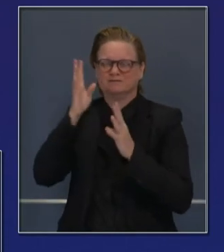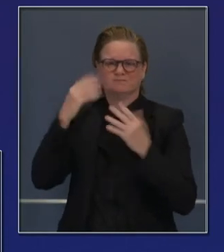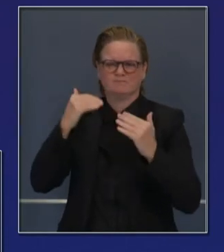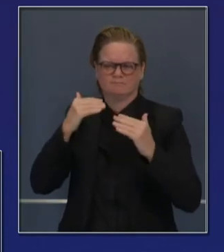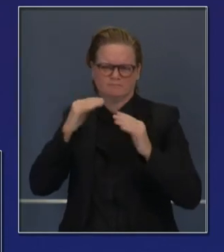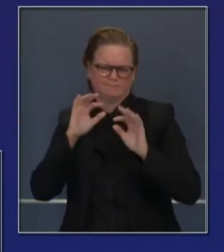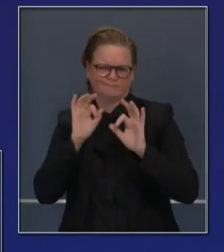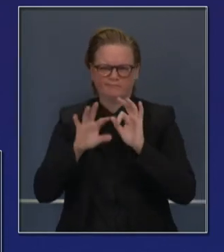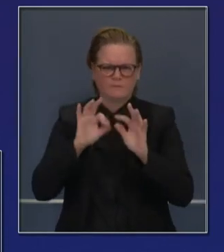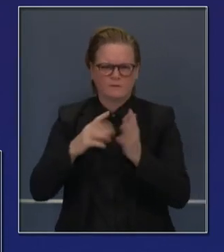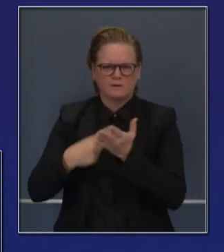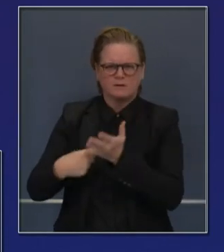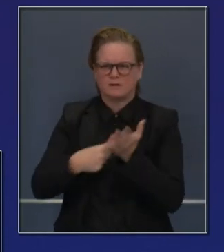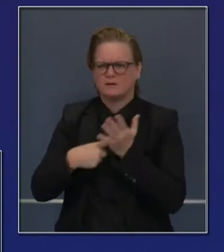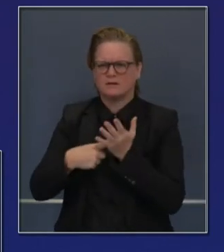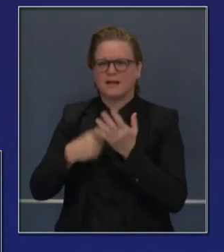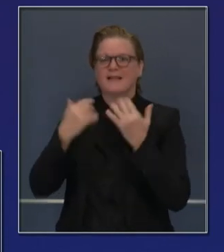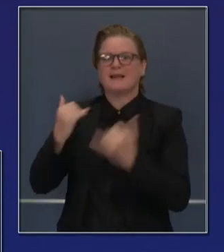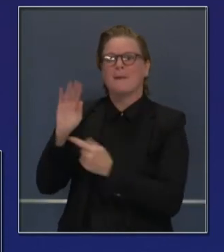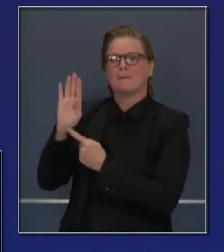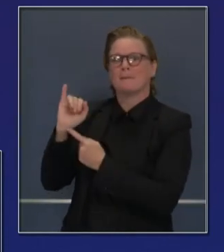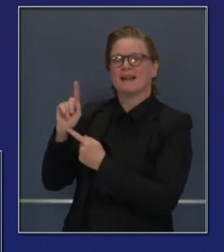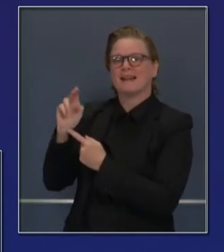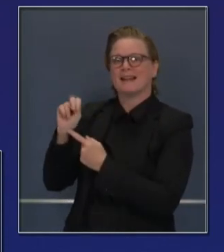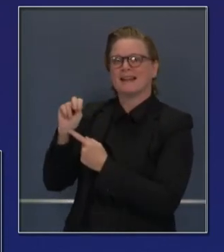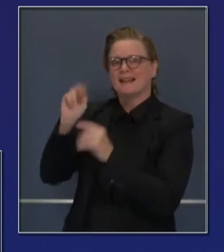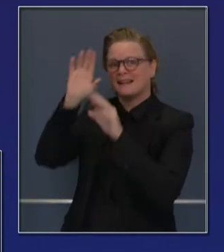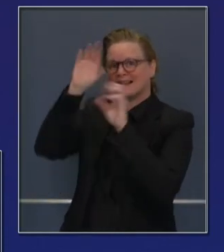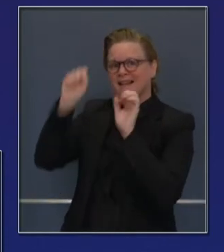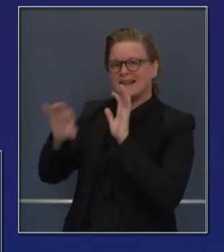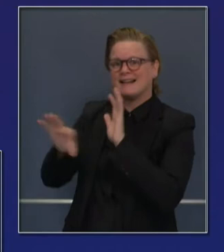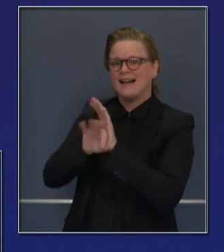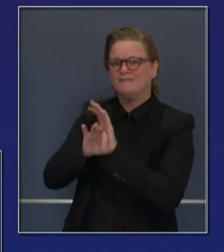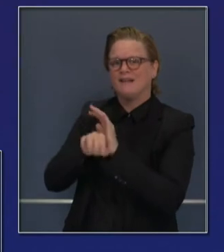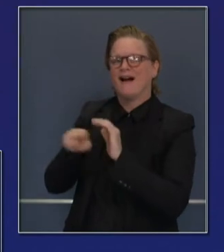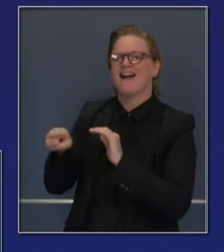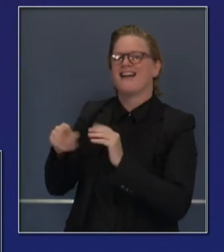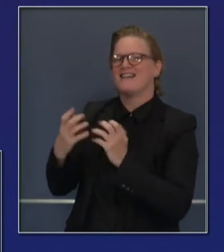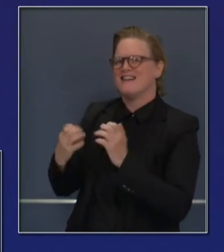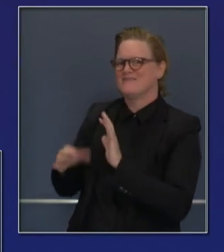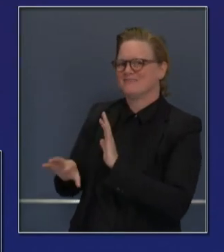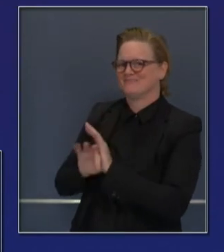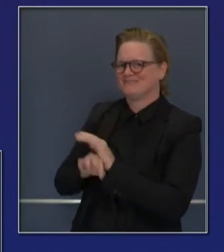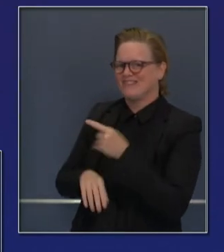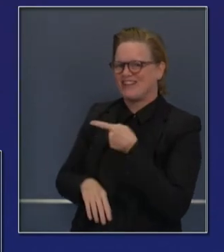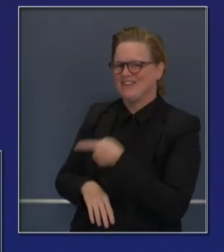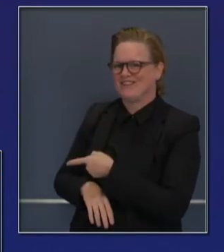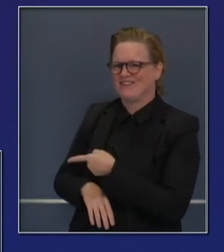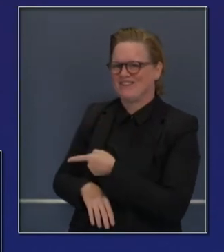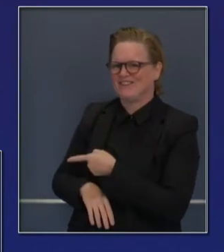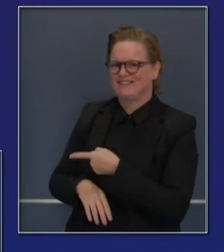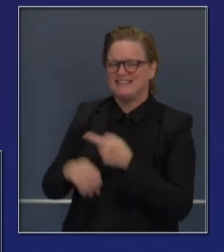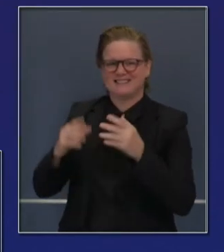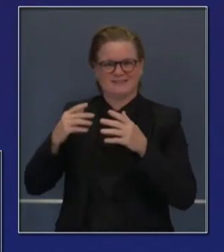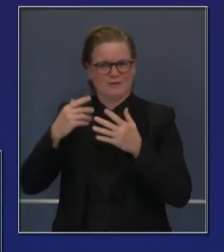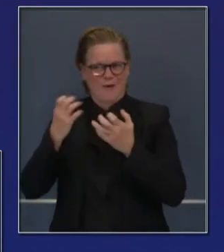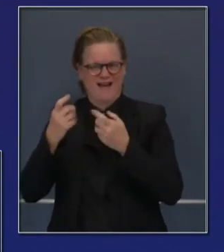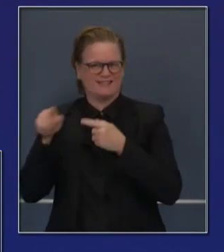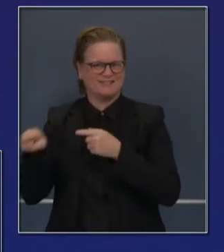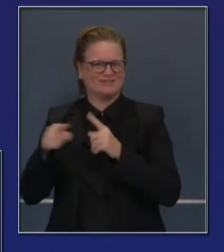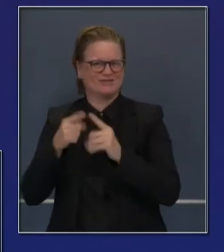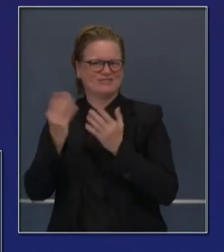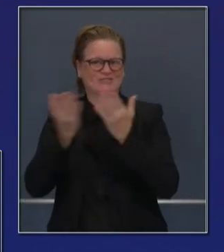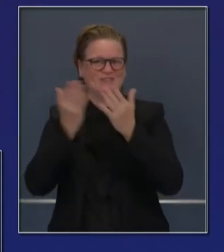task force, and she talked about the importance of providing first loss funds and providing direct